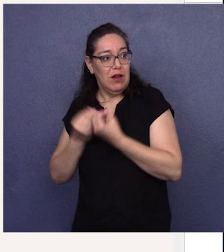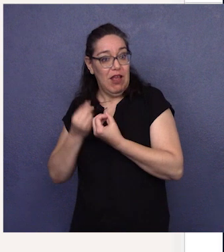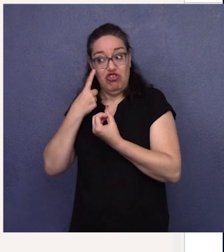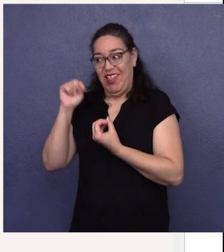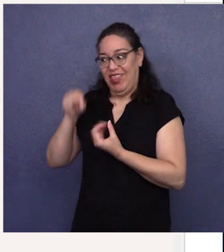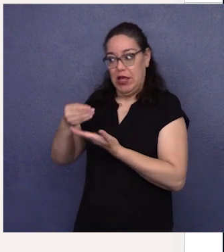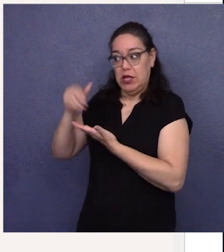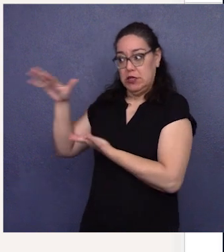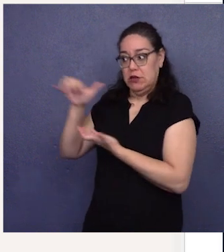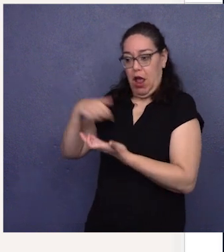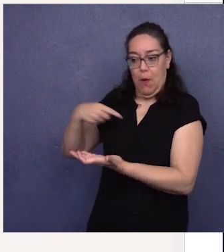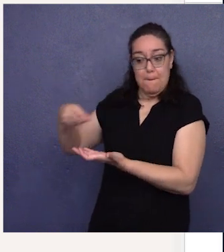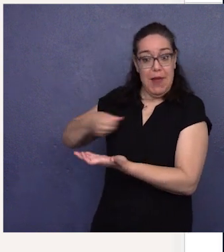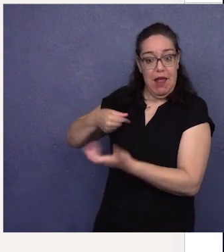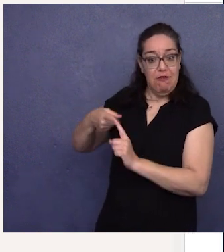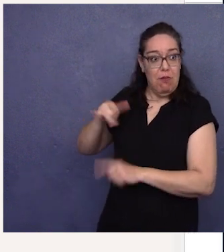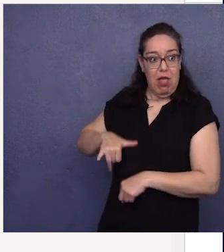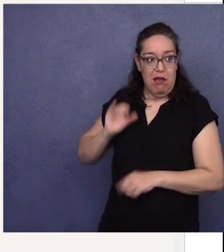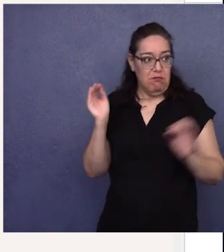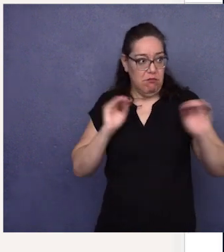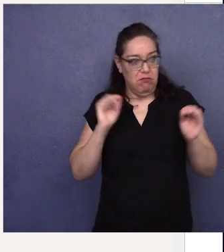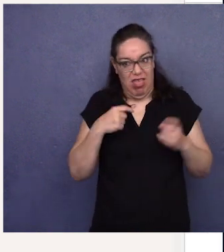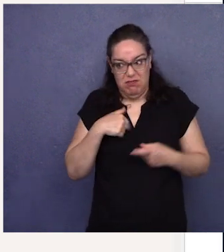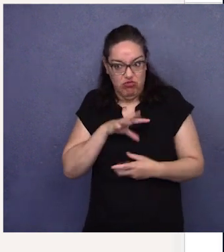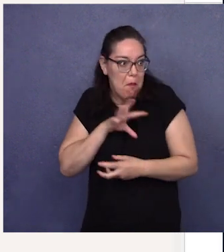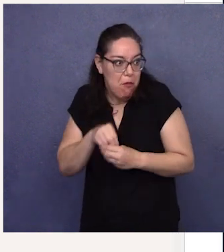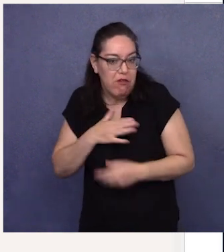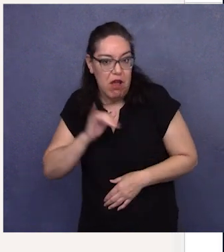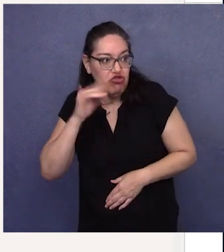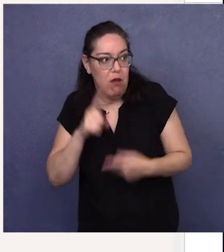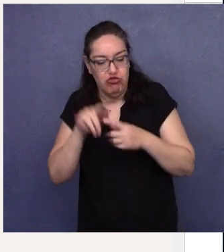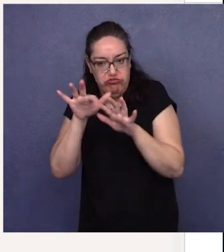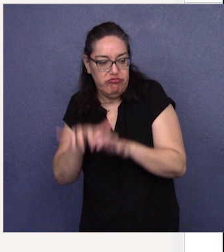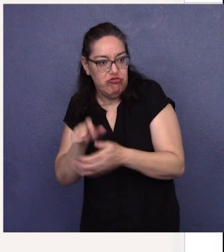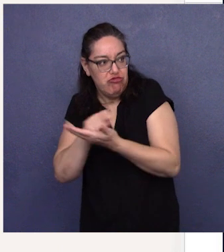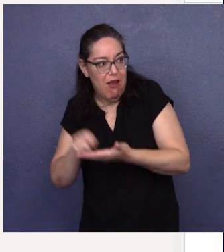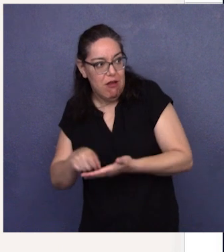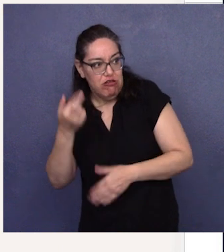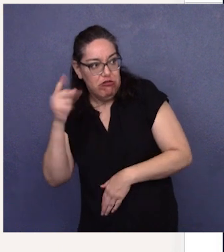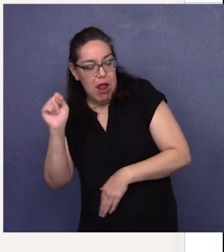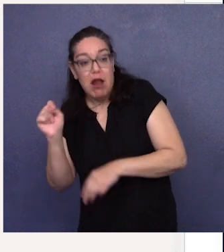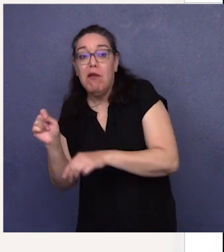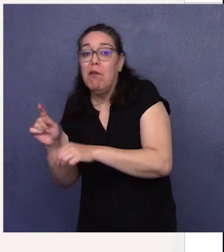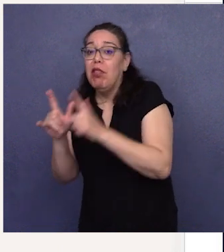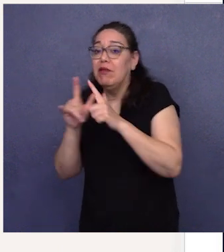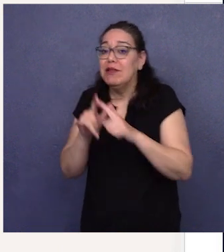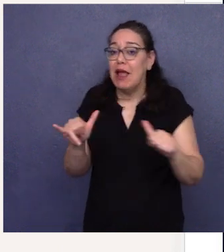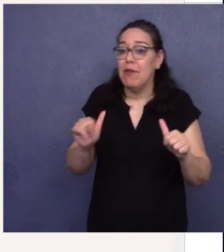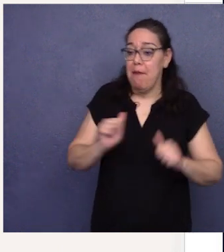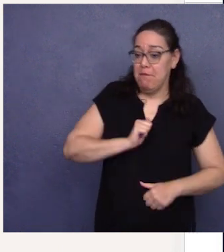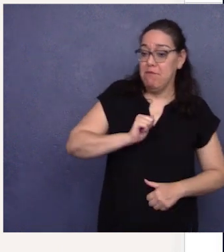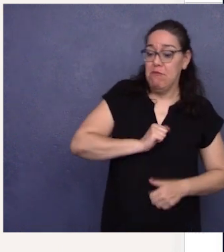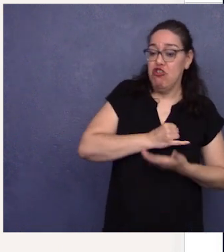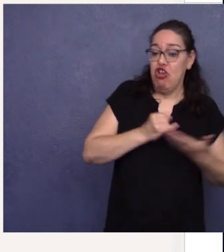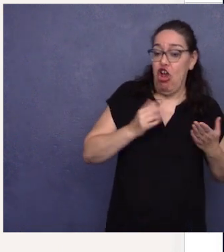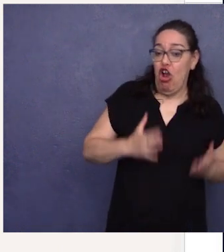way. I'm just doing it as part of my job. Okay. But I'm also an artist and my partner is too, and